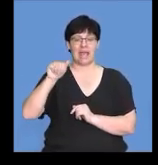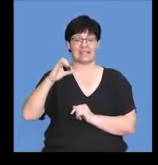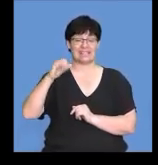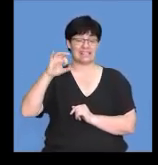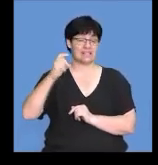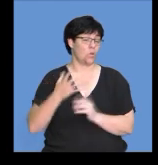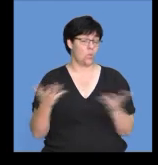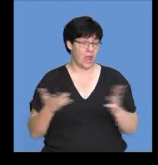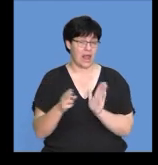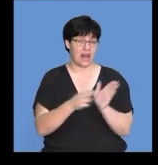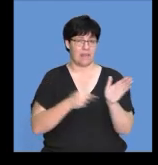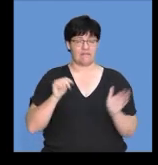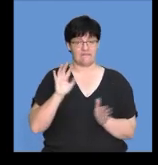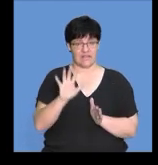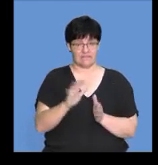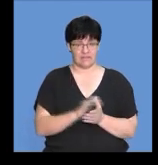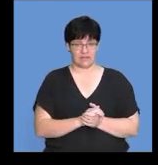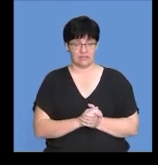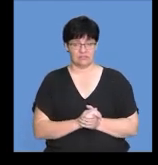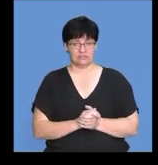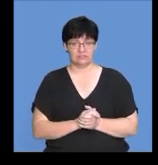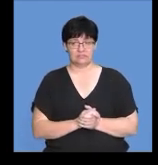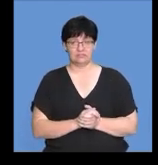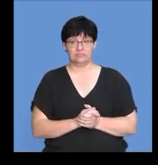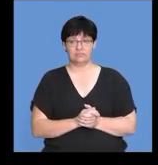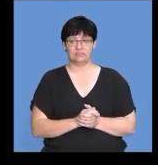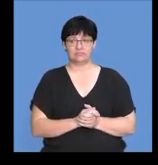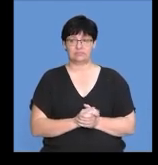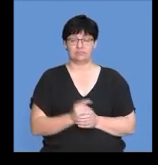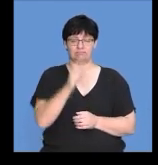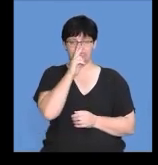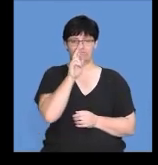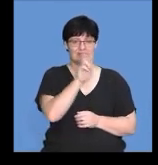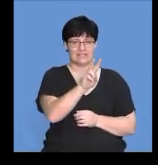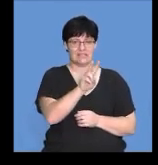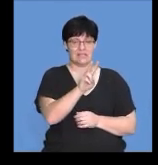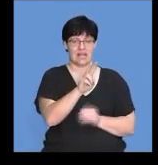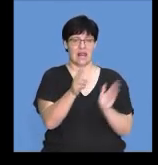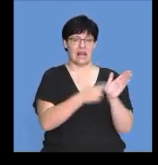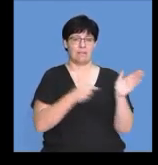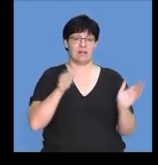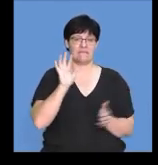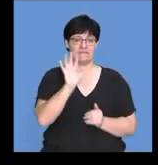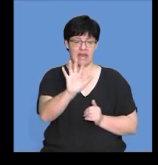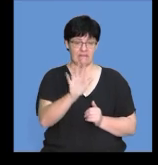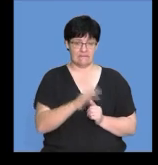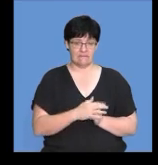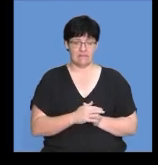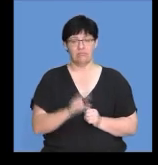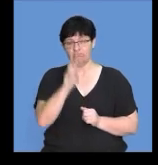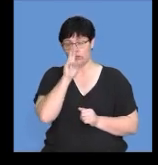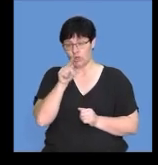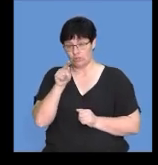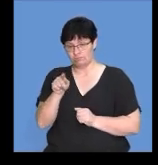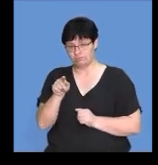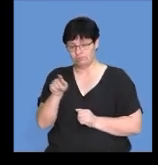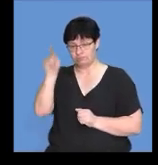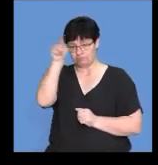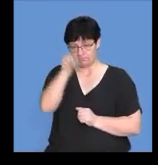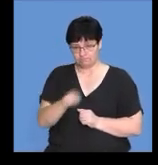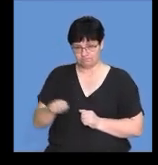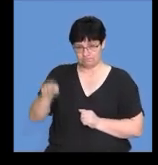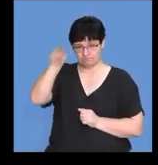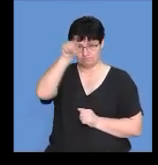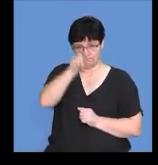label 5. So guys, let's go to that diagram first. And if we go to label 5, and if we look at this amino